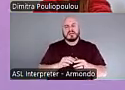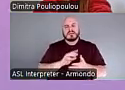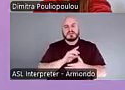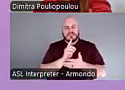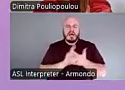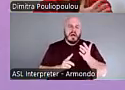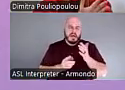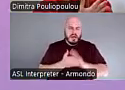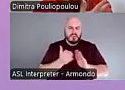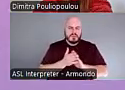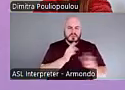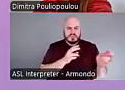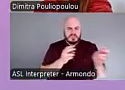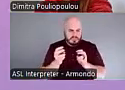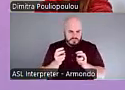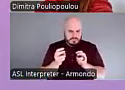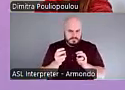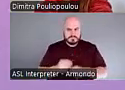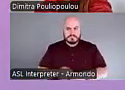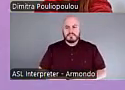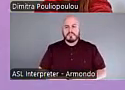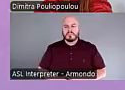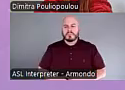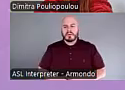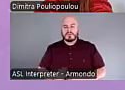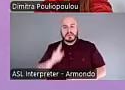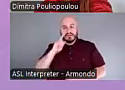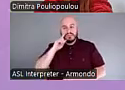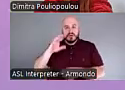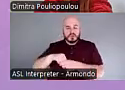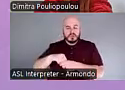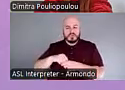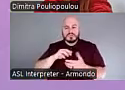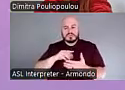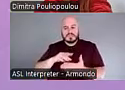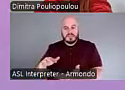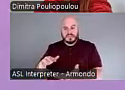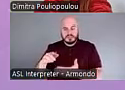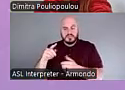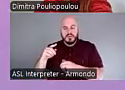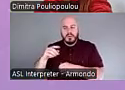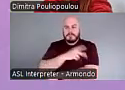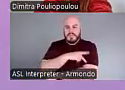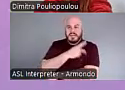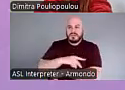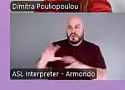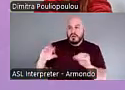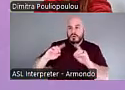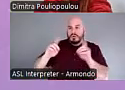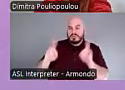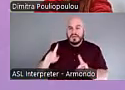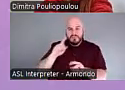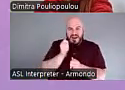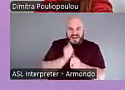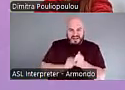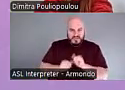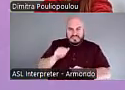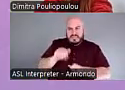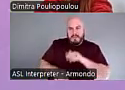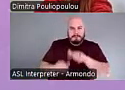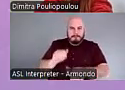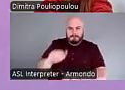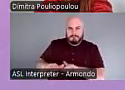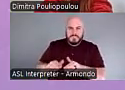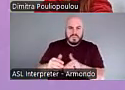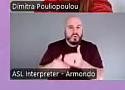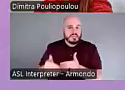to assess whether the included studies used patient co-design in every stage of the process, starting